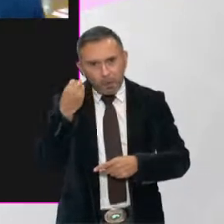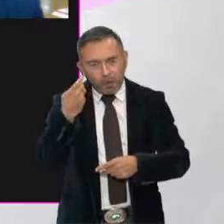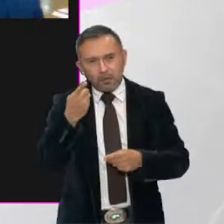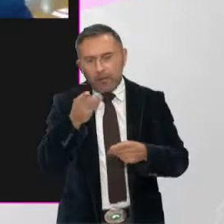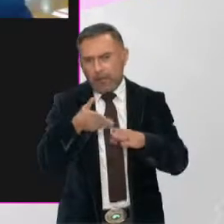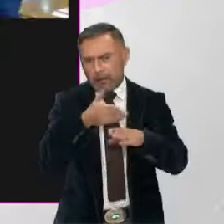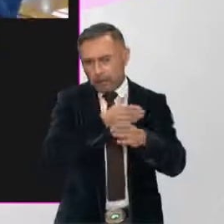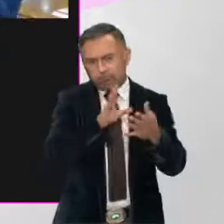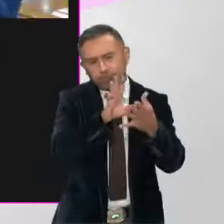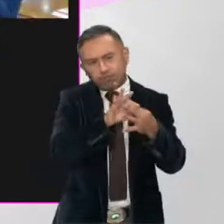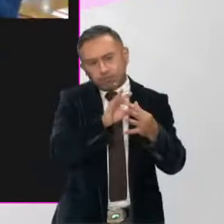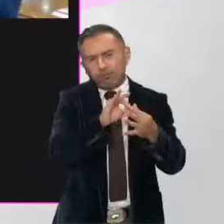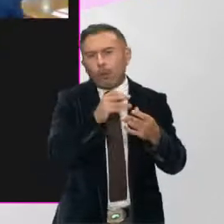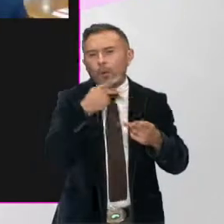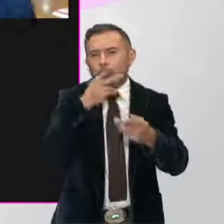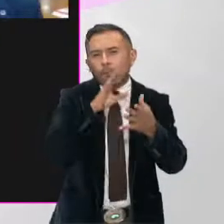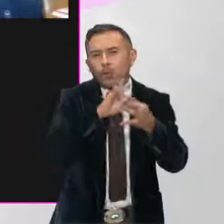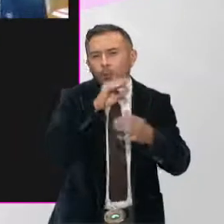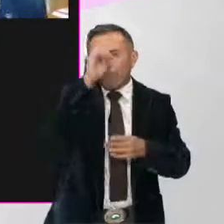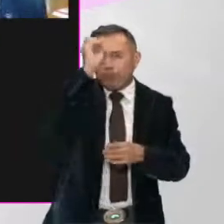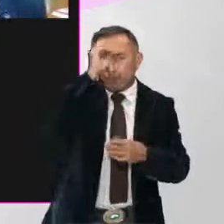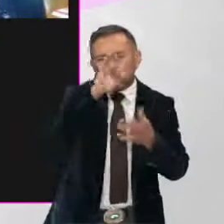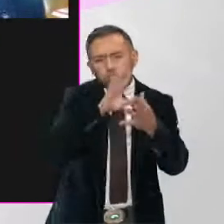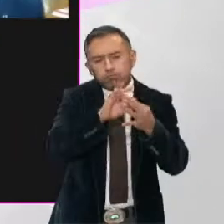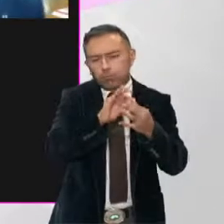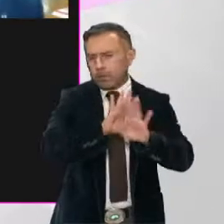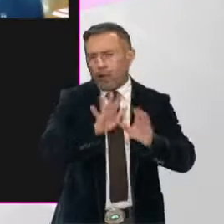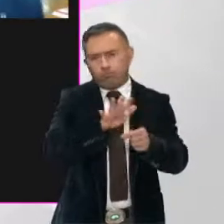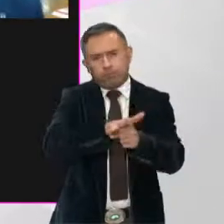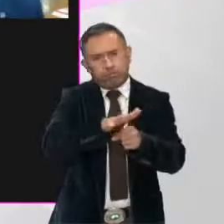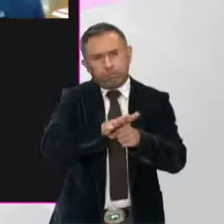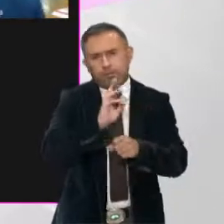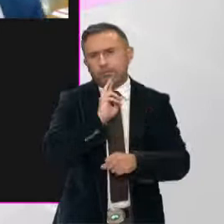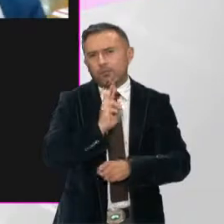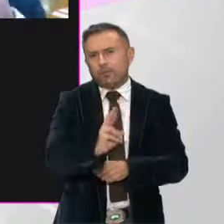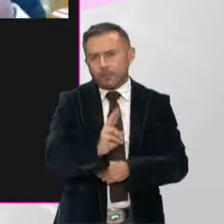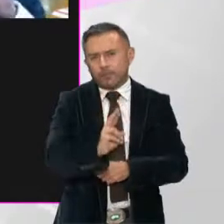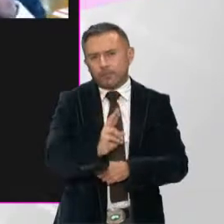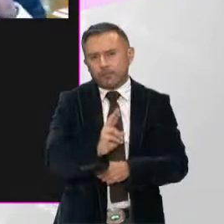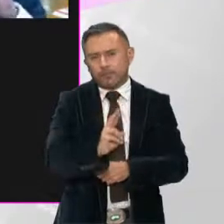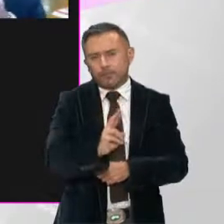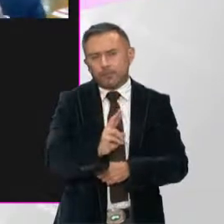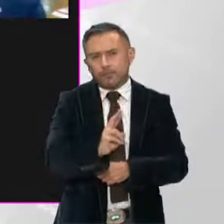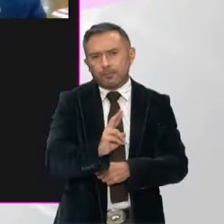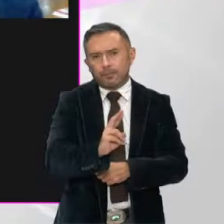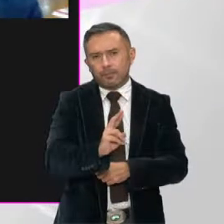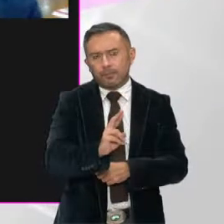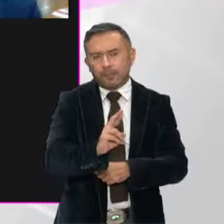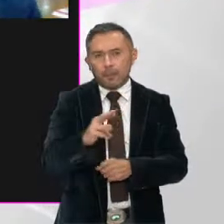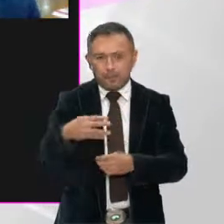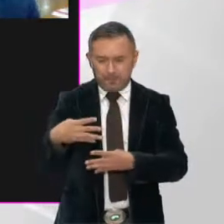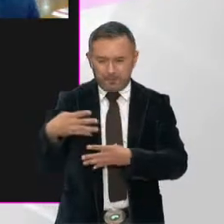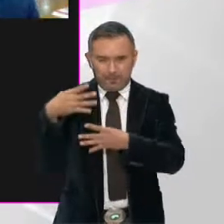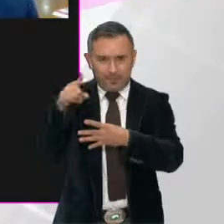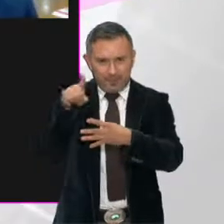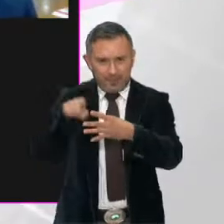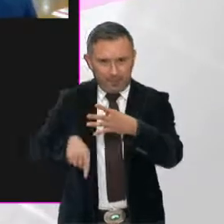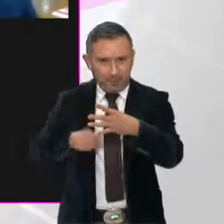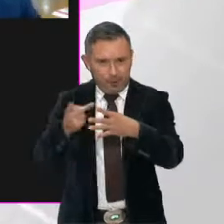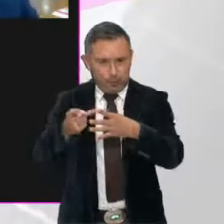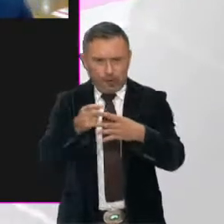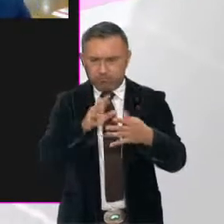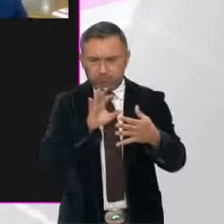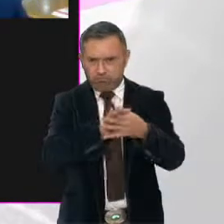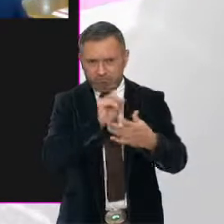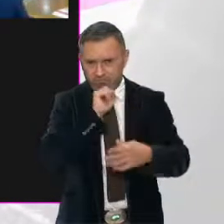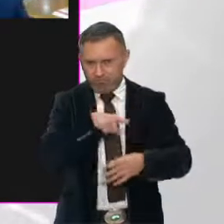I think that the rest of the questions that have been posted in the chat have been already answered